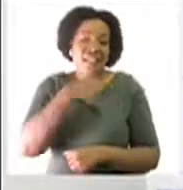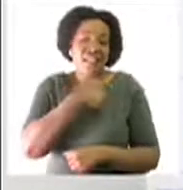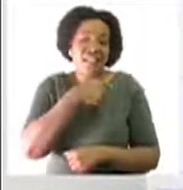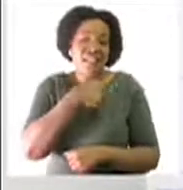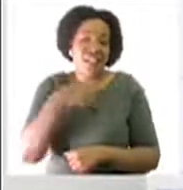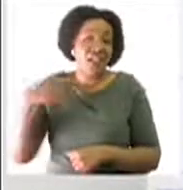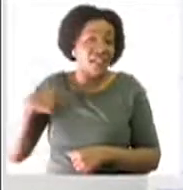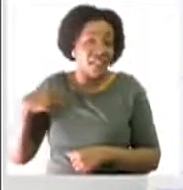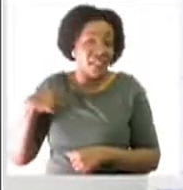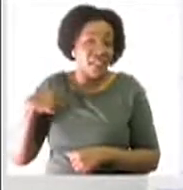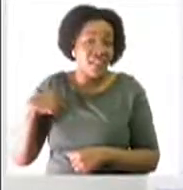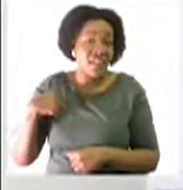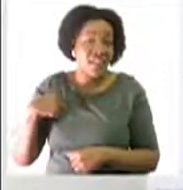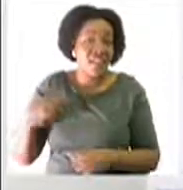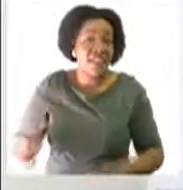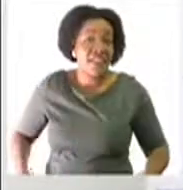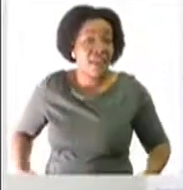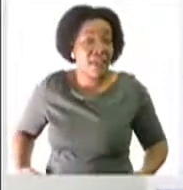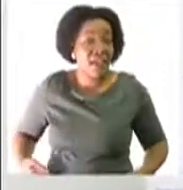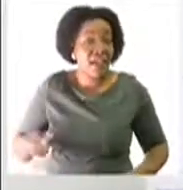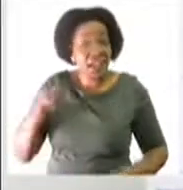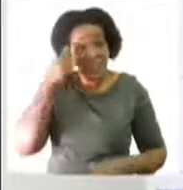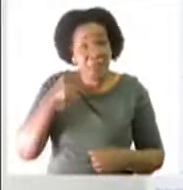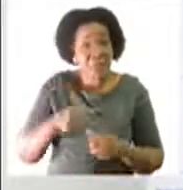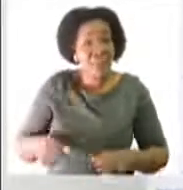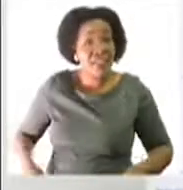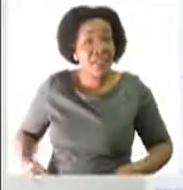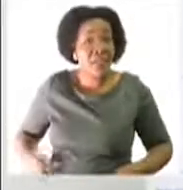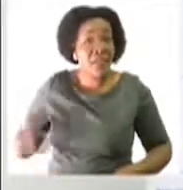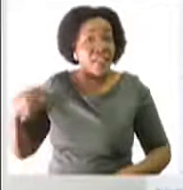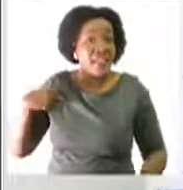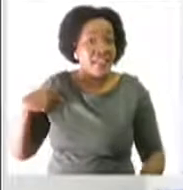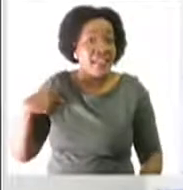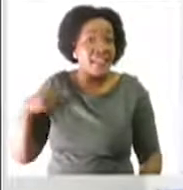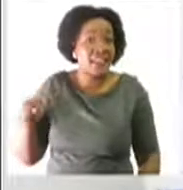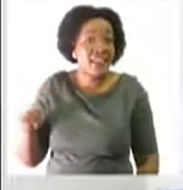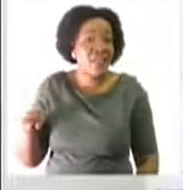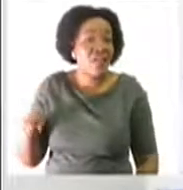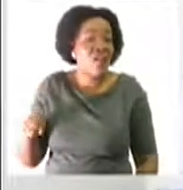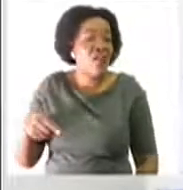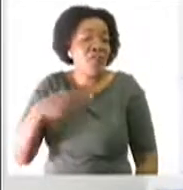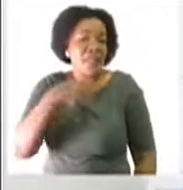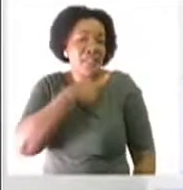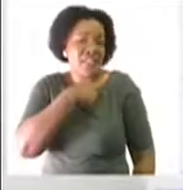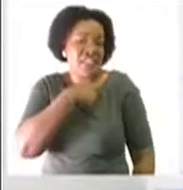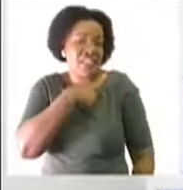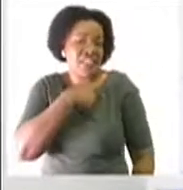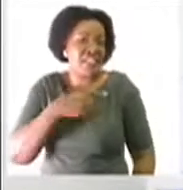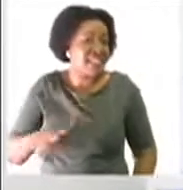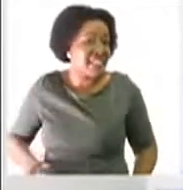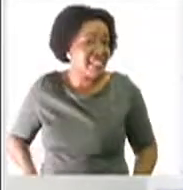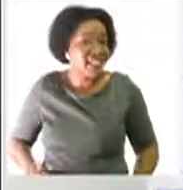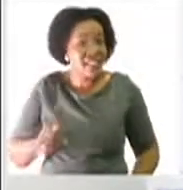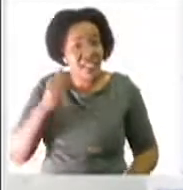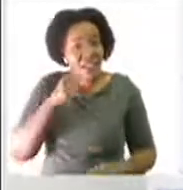has. Then we use the word has, or she